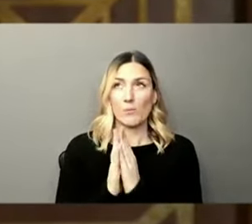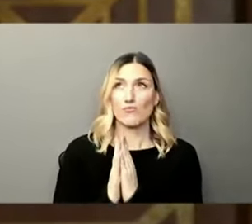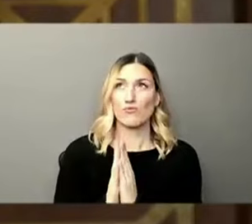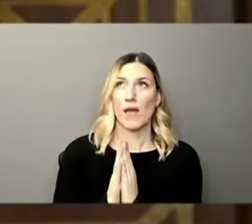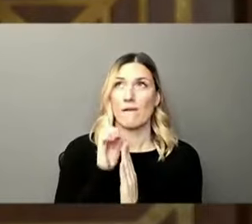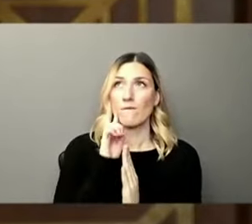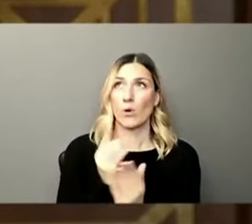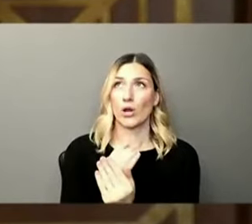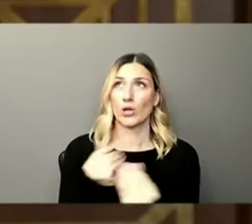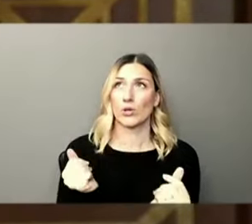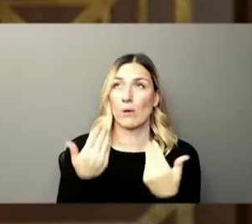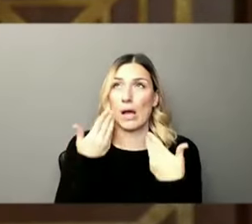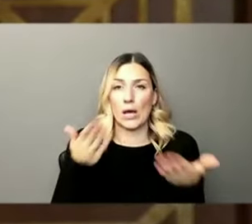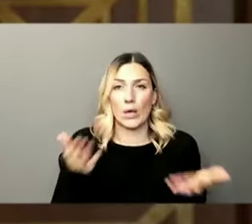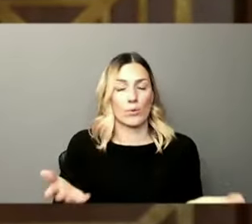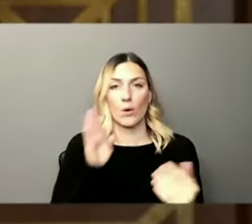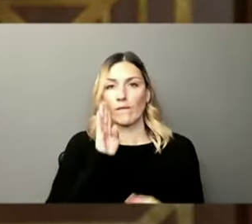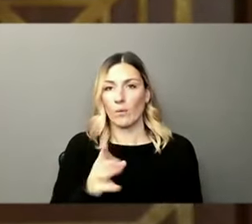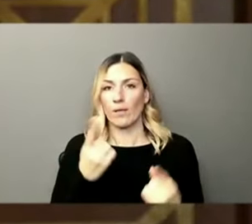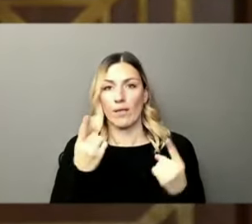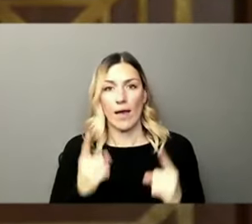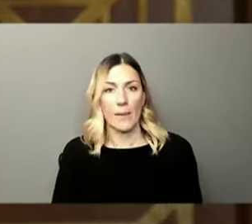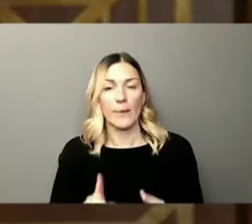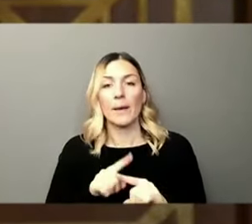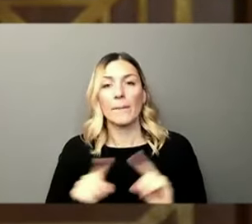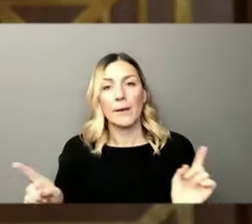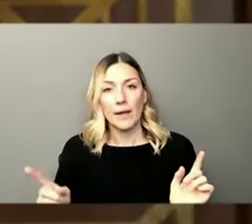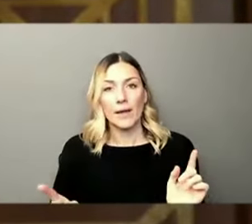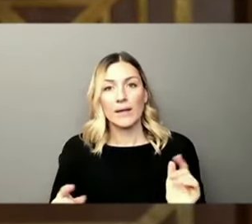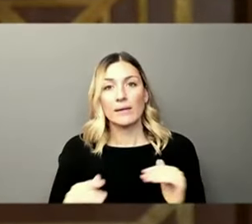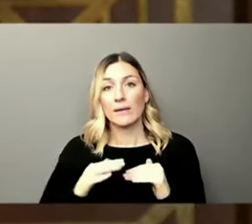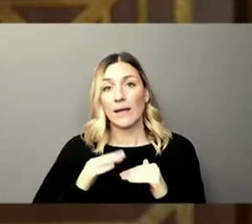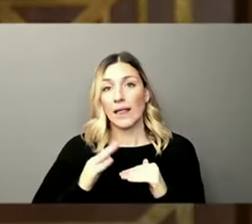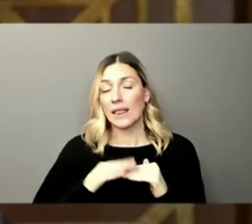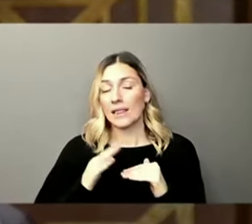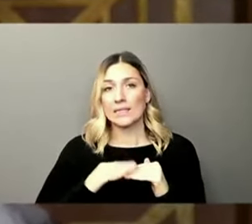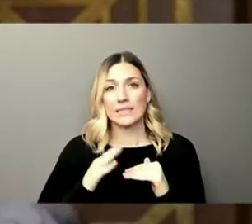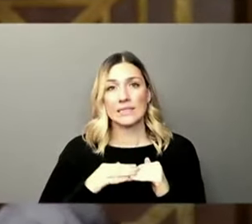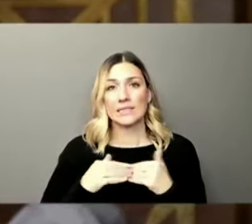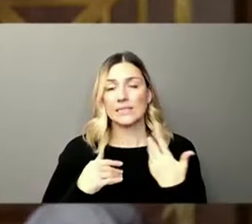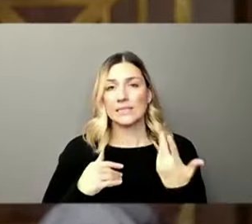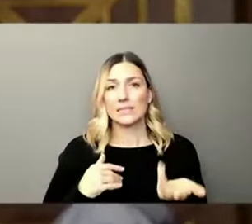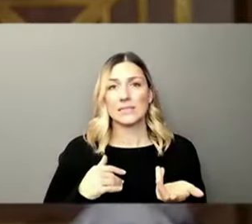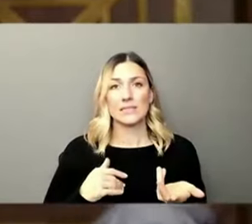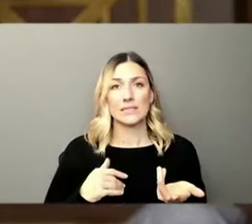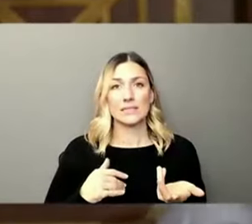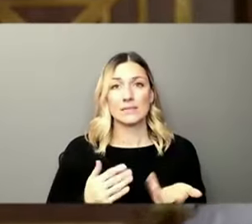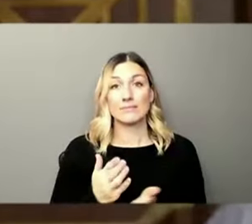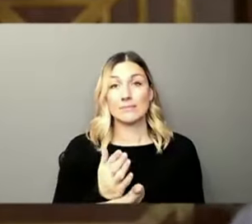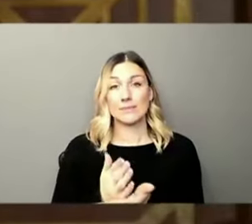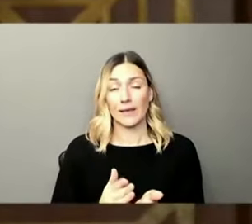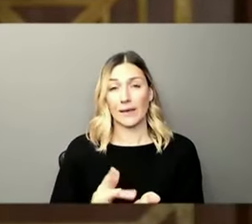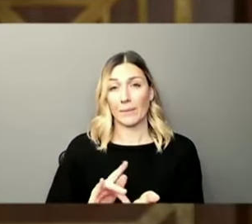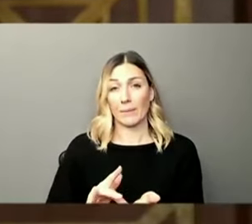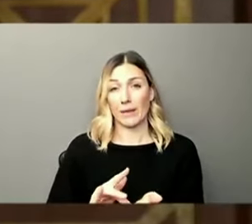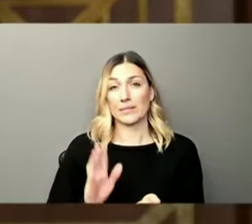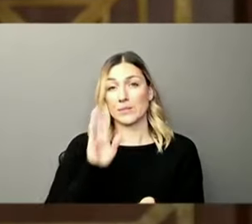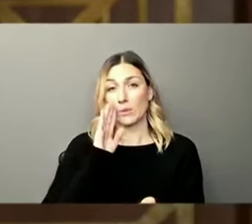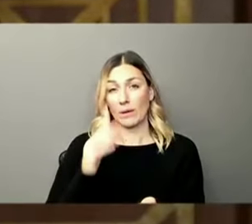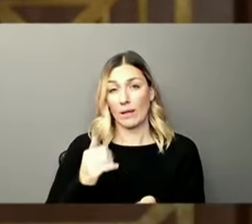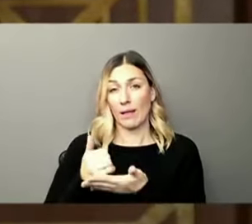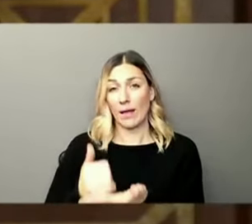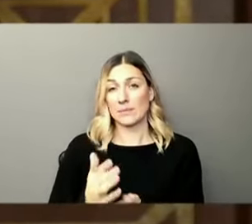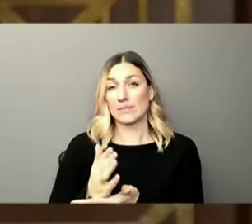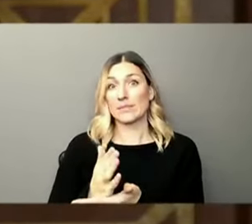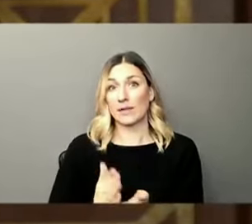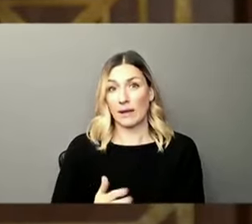that will happen for us. But in the very least, you know, there are some medicines that do help some patients, and